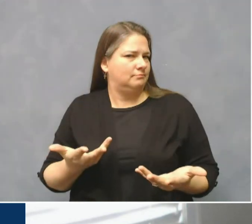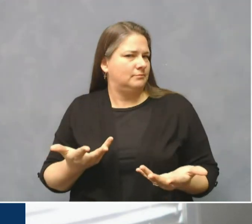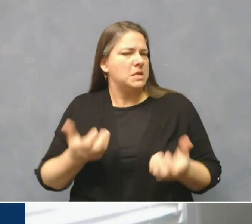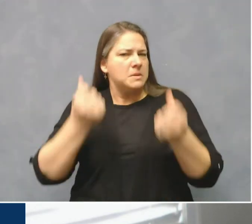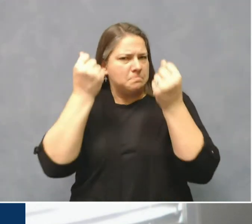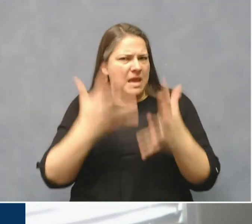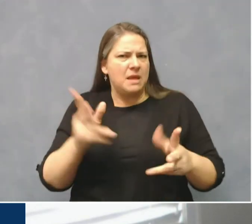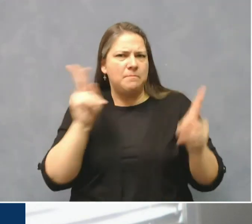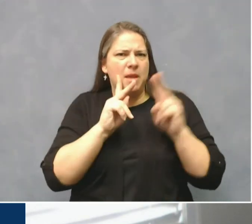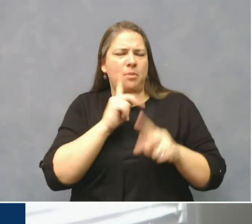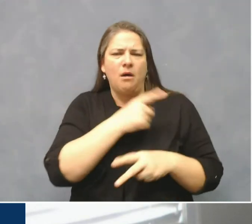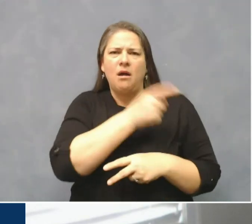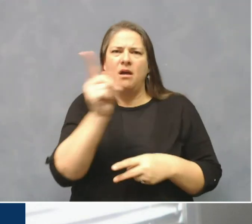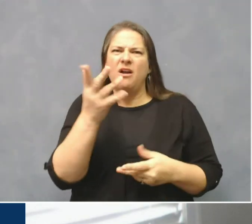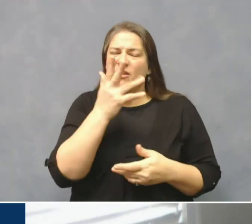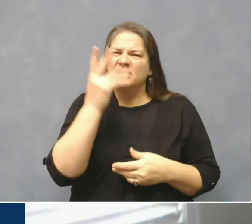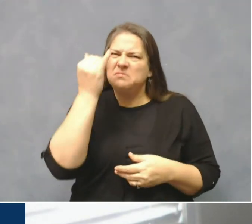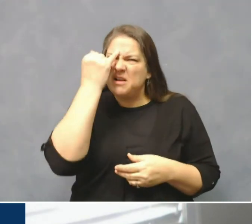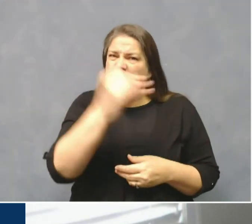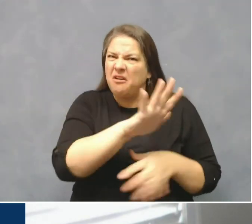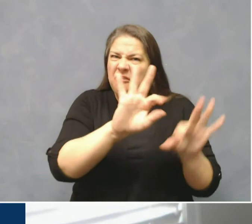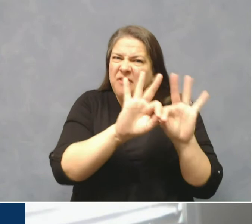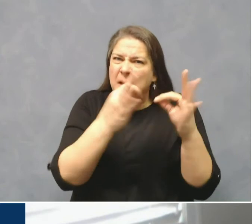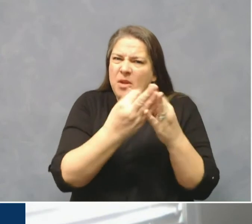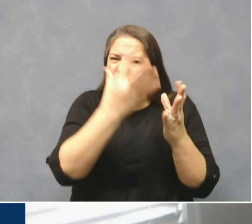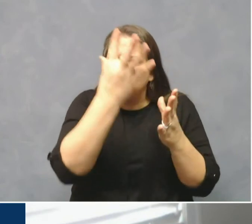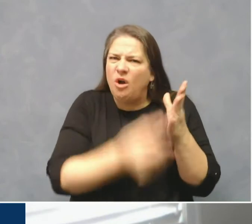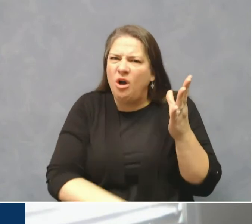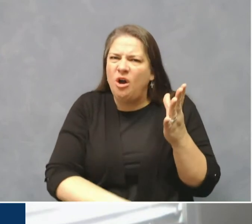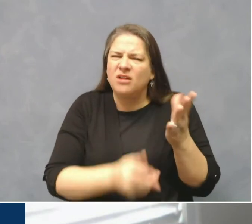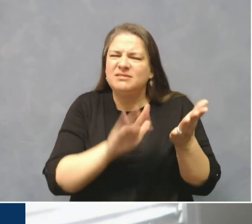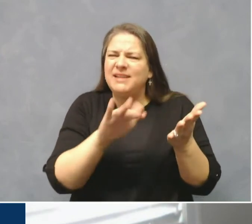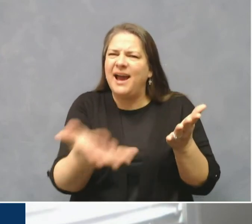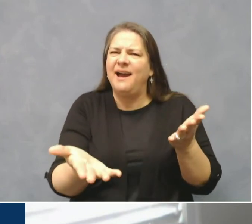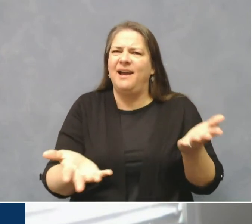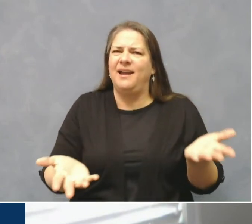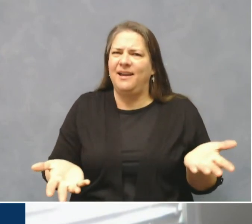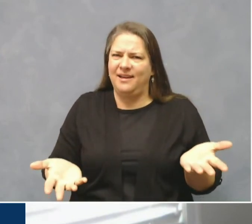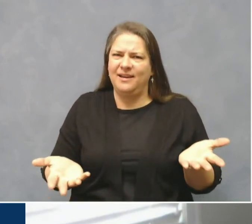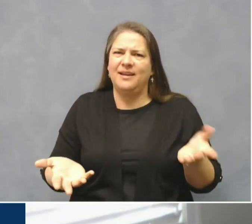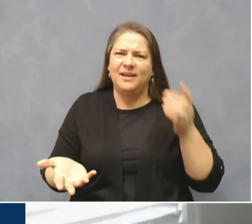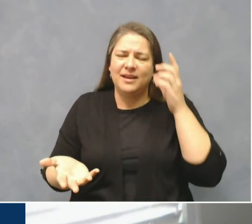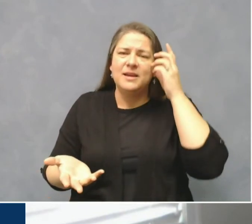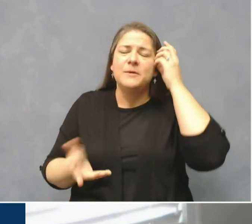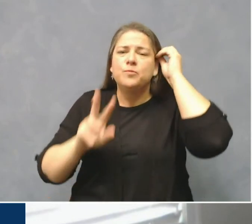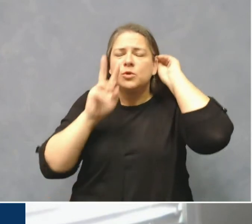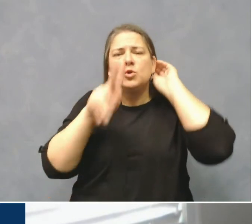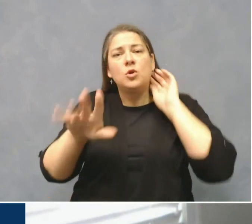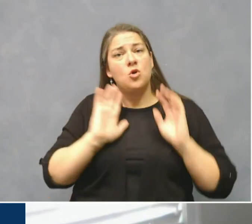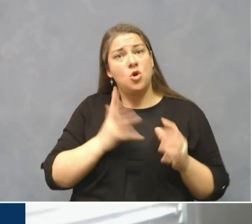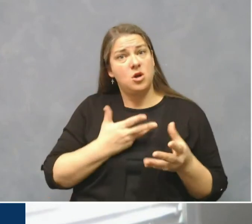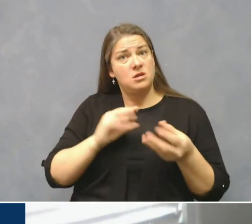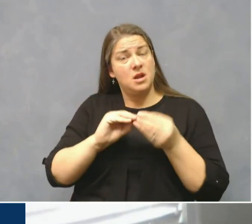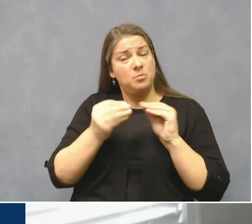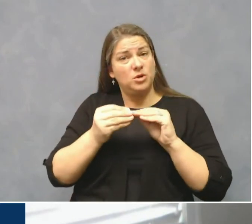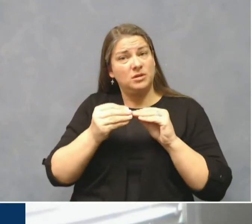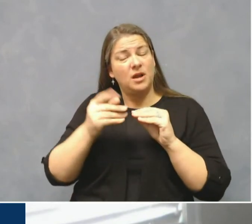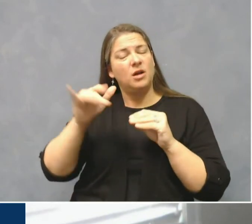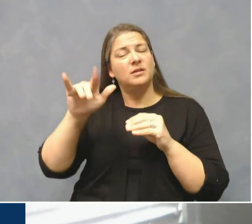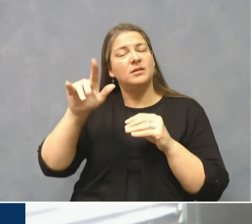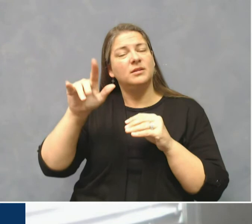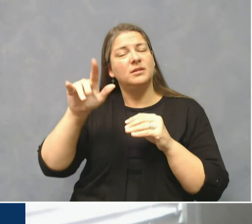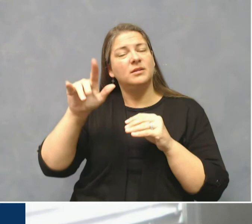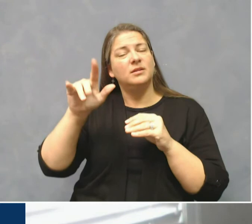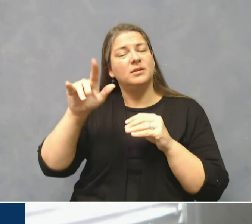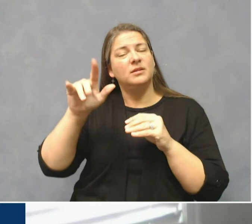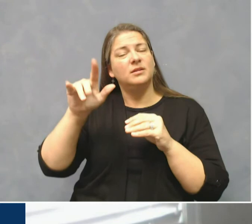Lost their loved ones. And I'll tell you another sign here, our data systems are really struggling. There are so many electronic